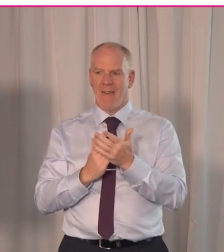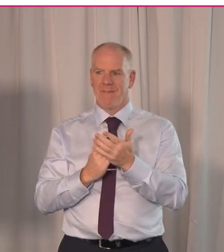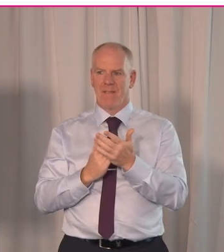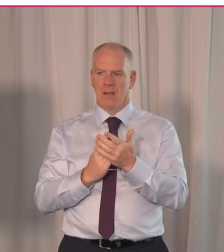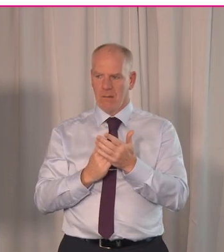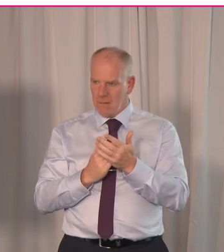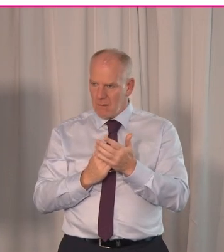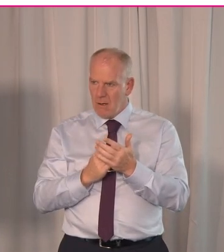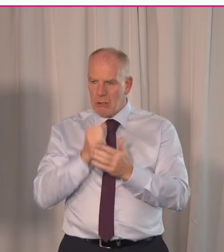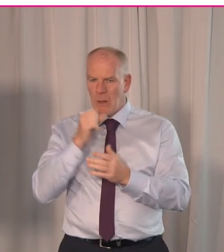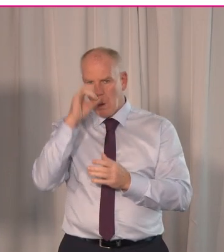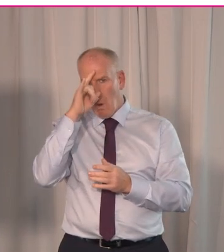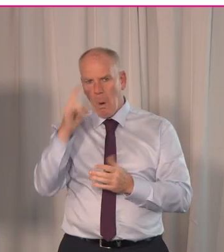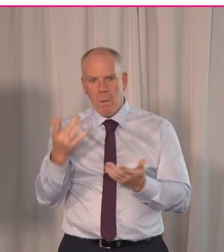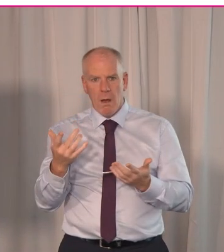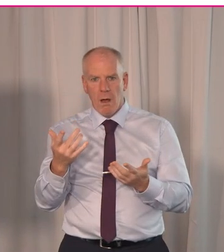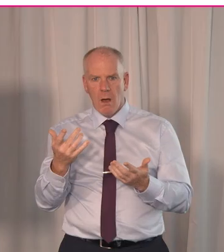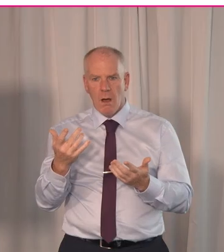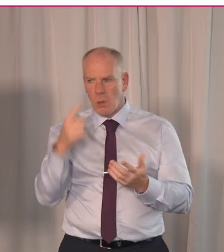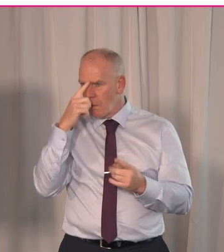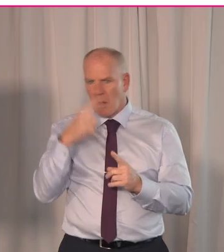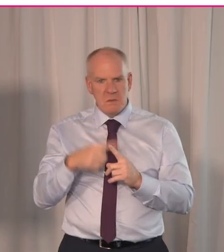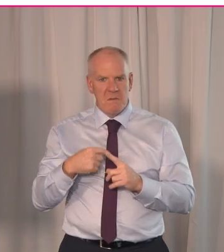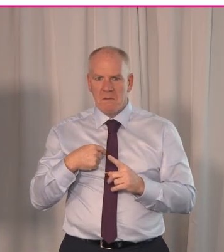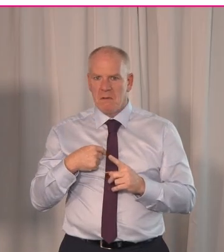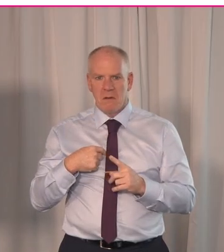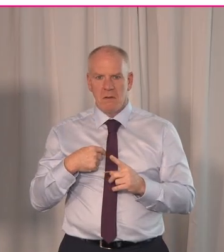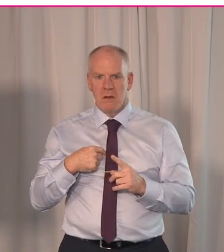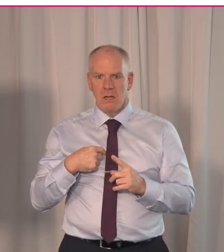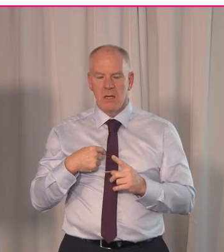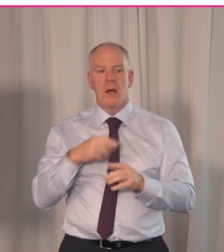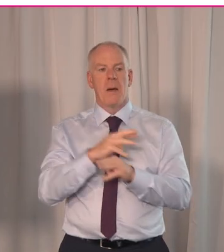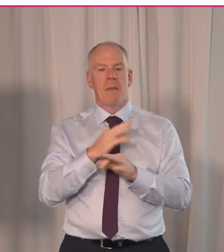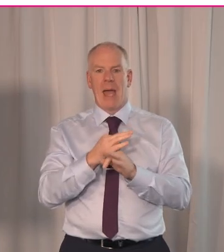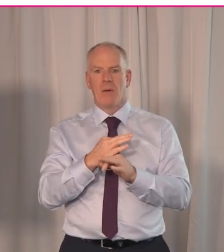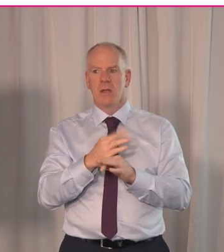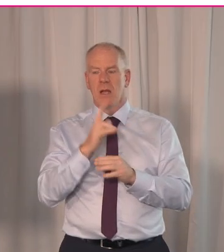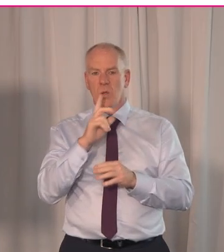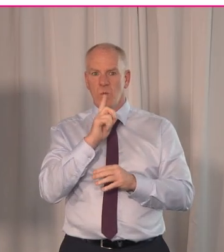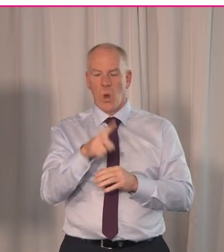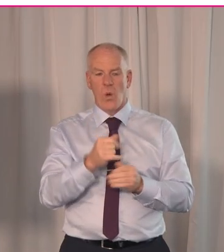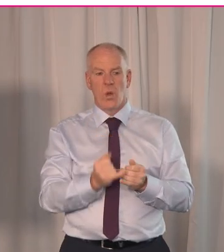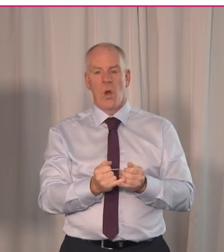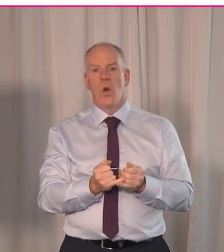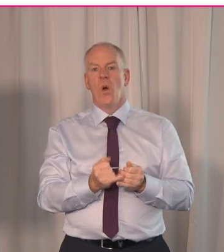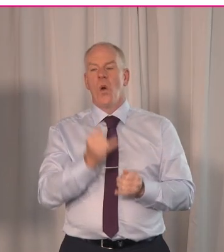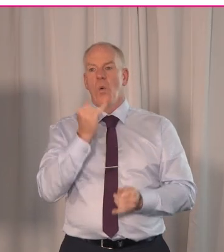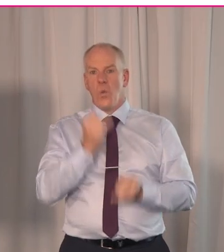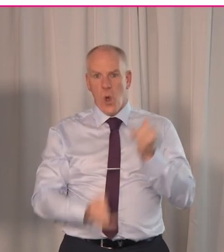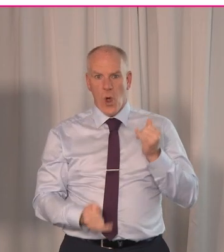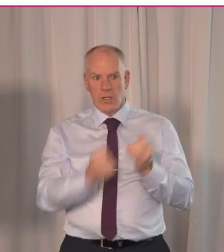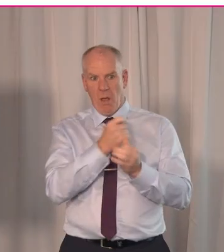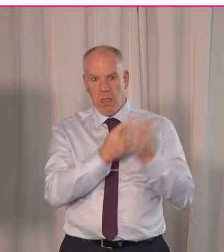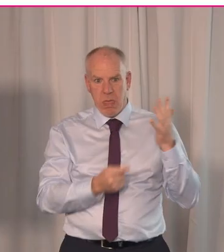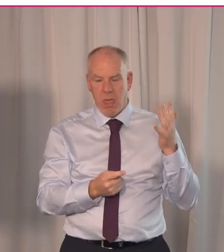positive messages. And parents then referred to being given a range of the worst possible they would like to be given a range of all